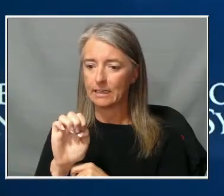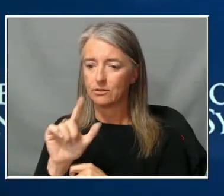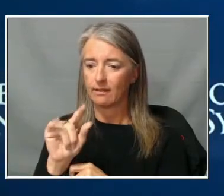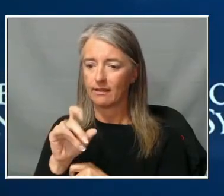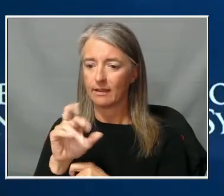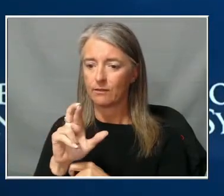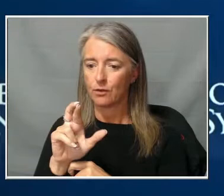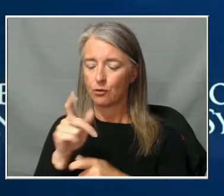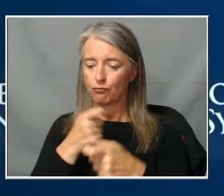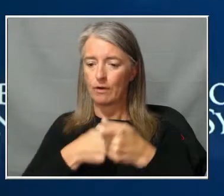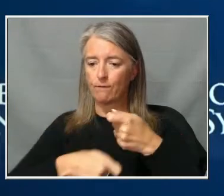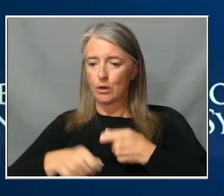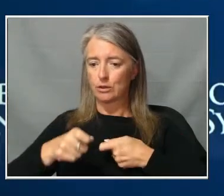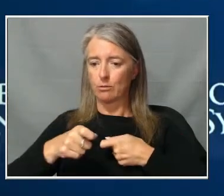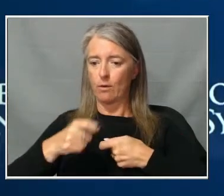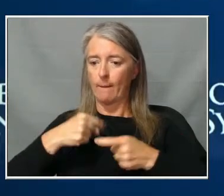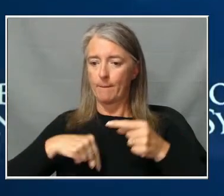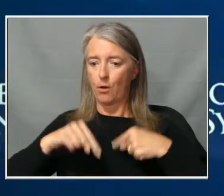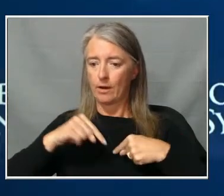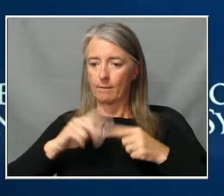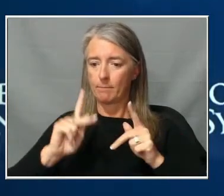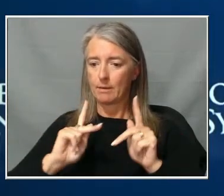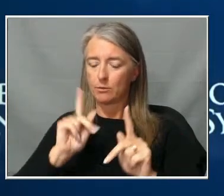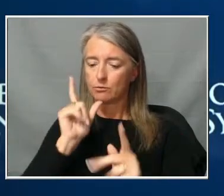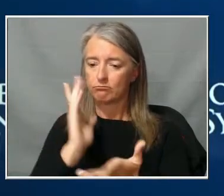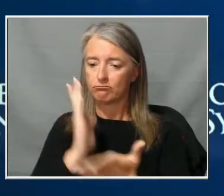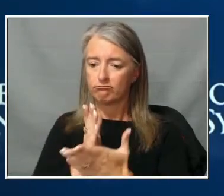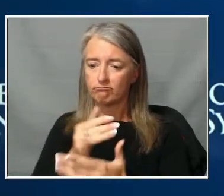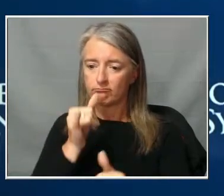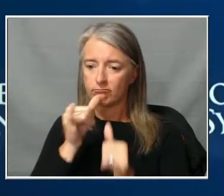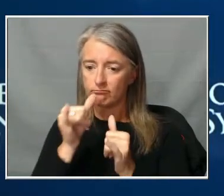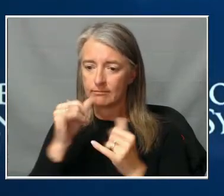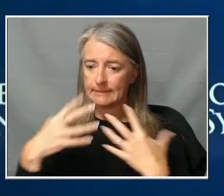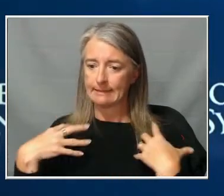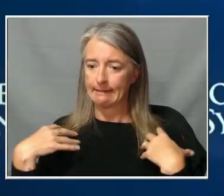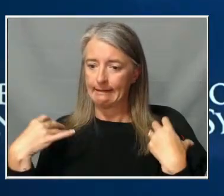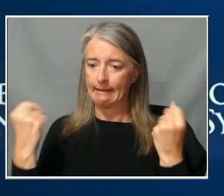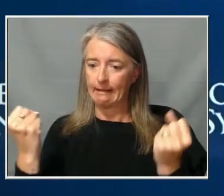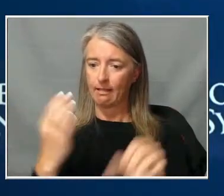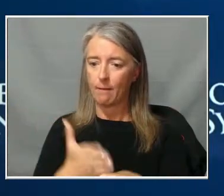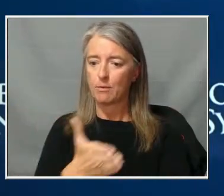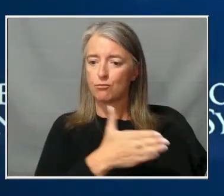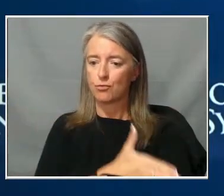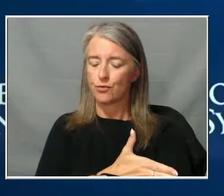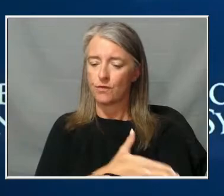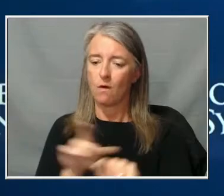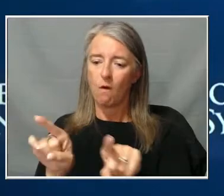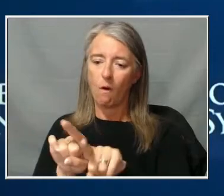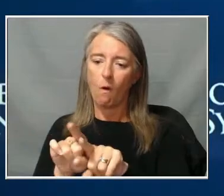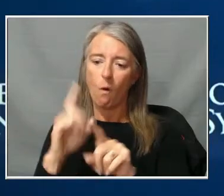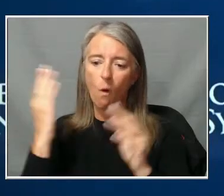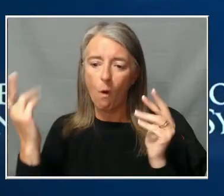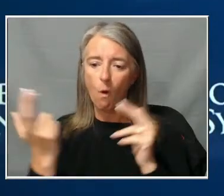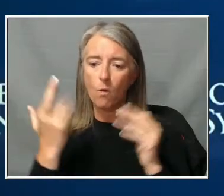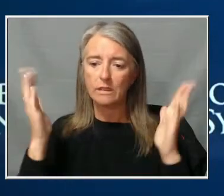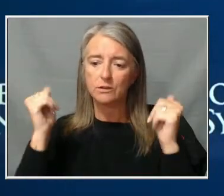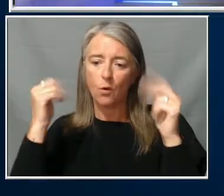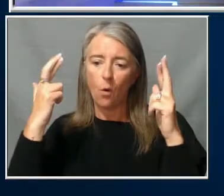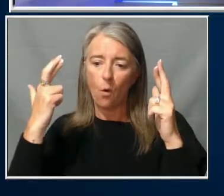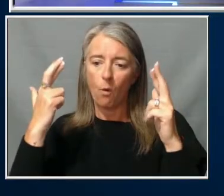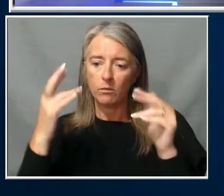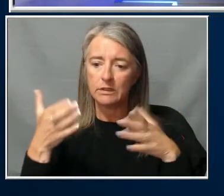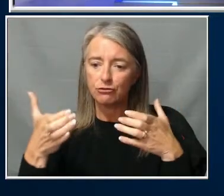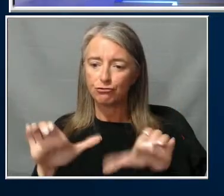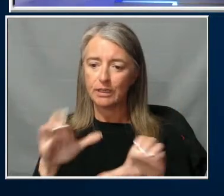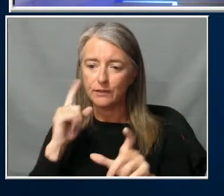reversible component, and people who stop drinking heal up and improve, and there's always hope and chance for people. Thank you both for